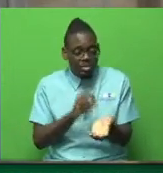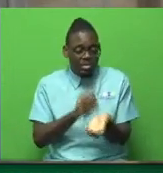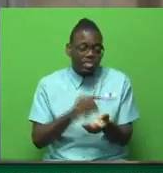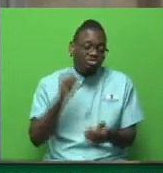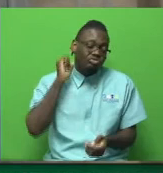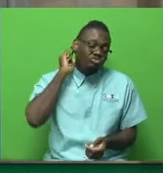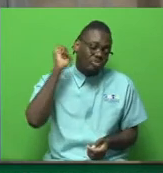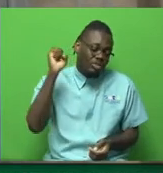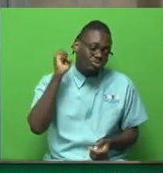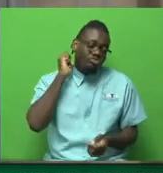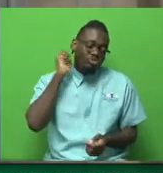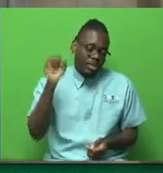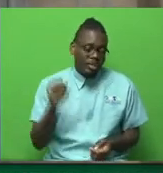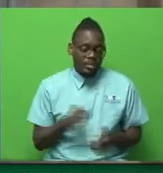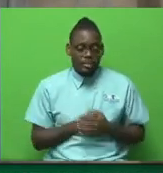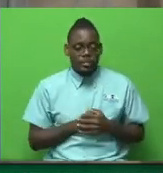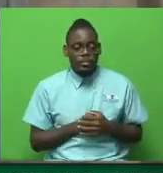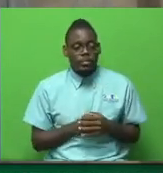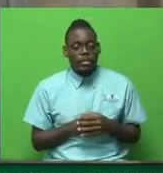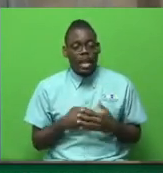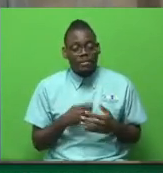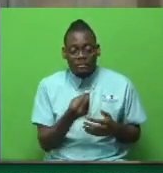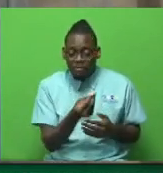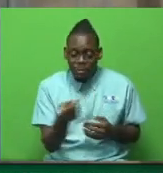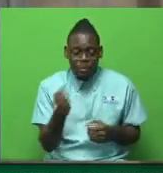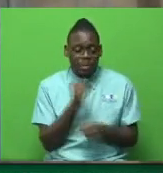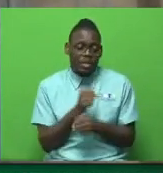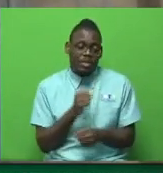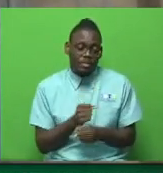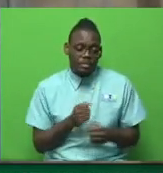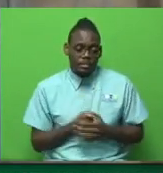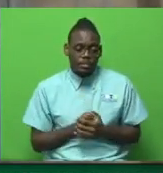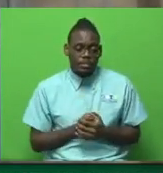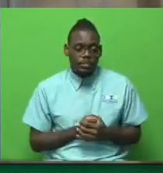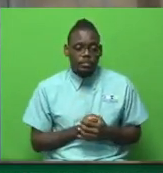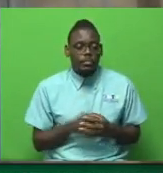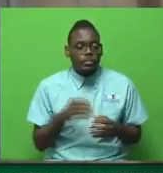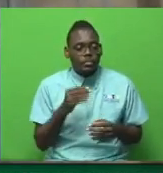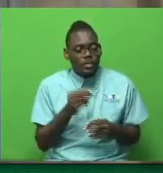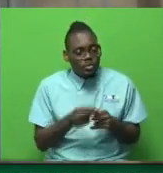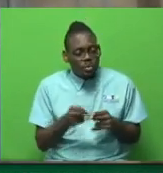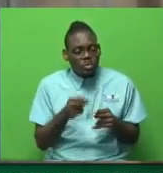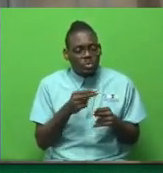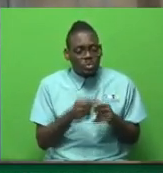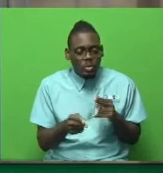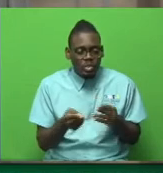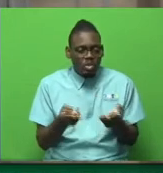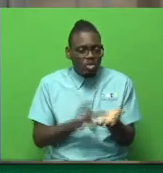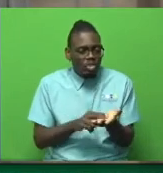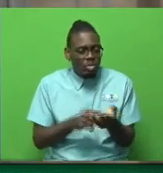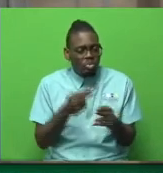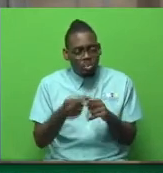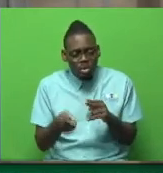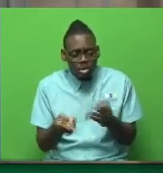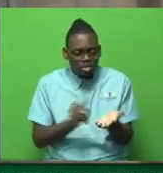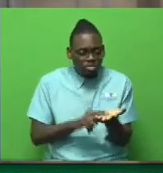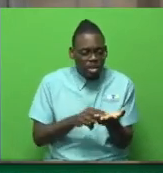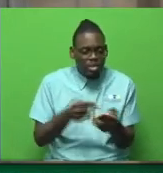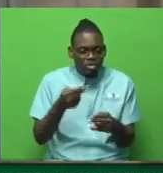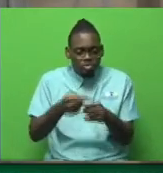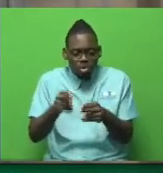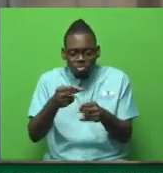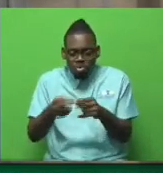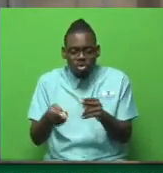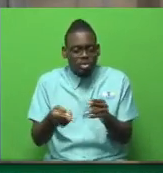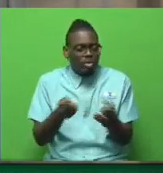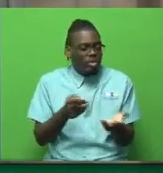short-term low-com contracts resulted in great uncertainty and low morale among our young doctors and it's